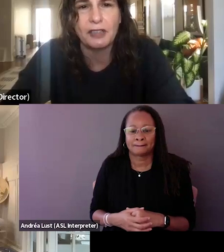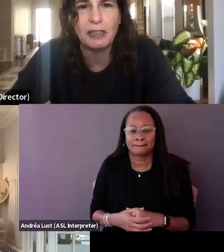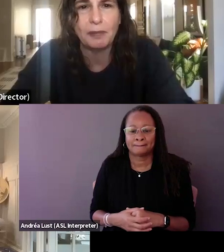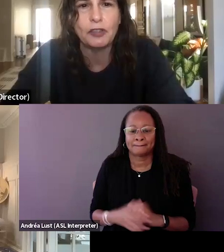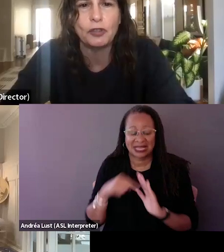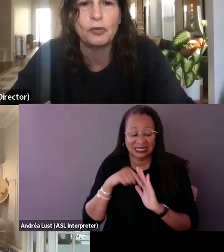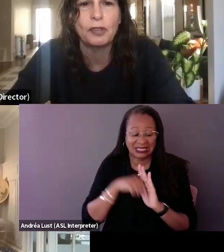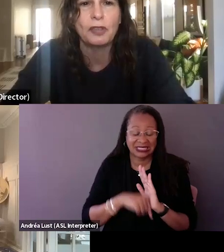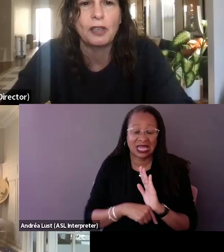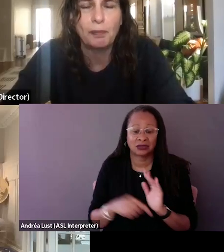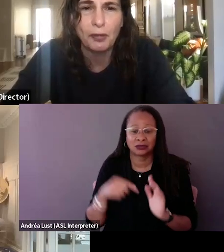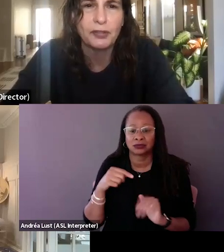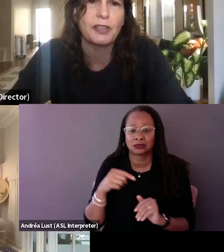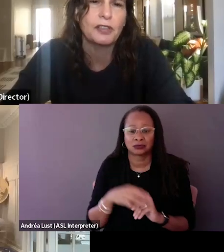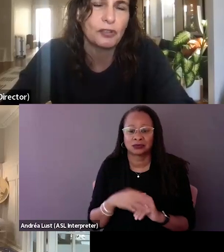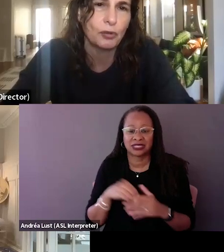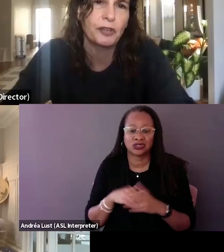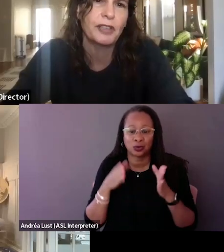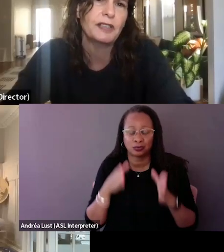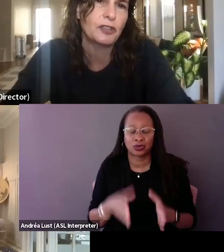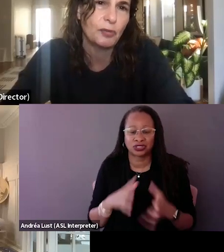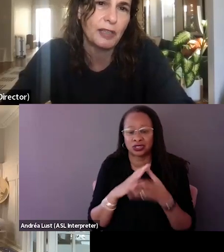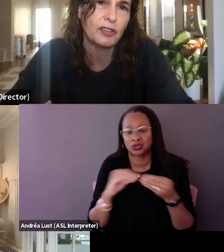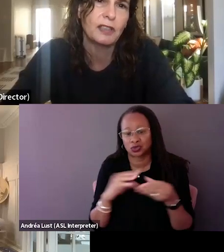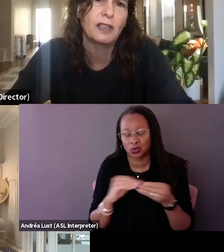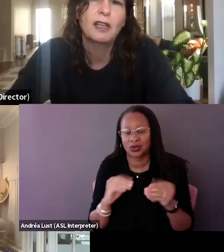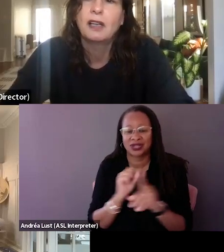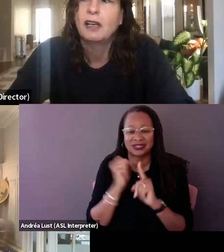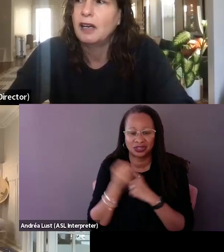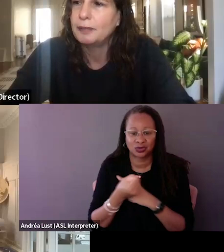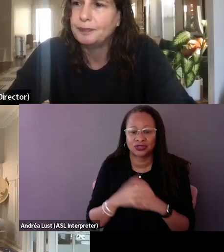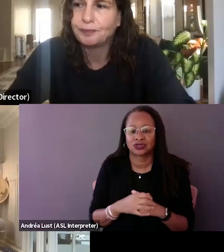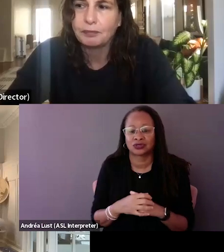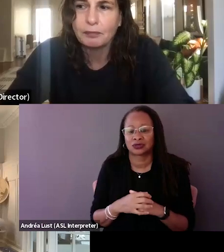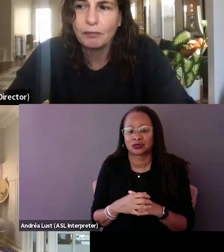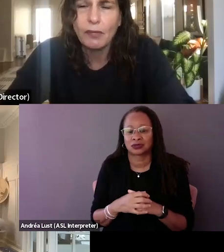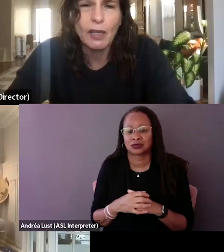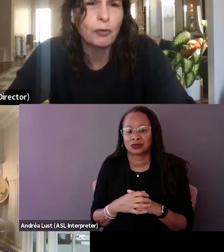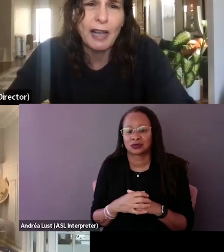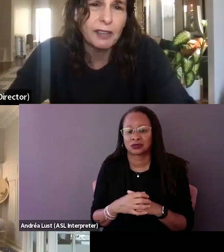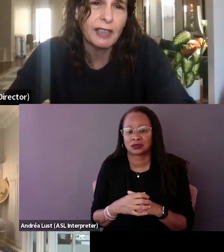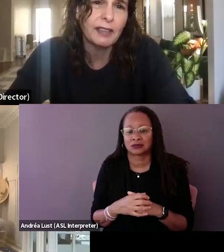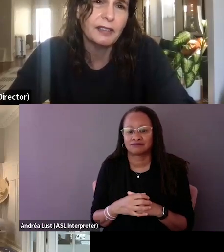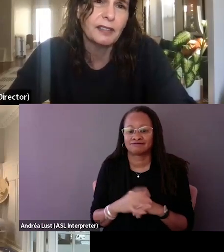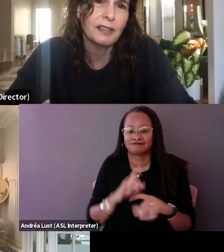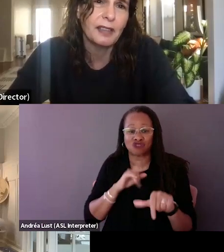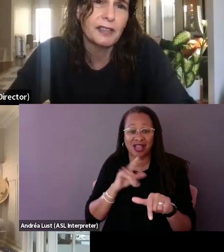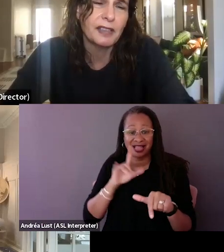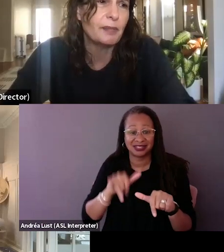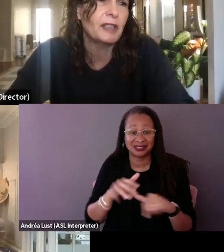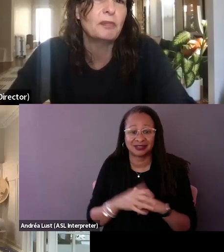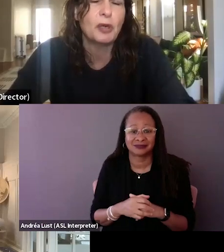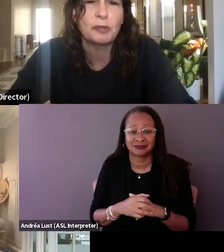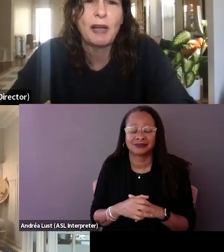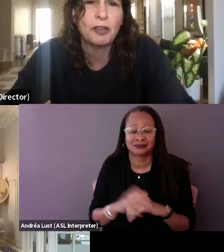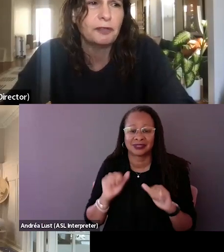digging down deep into a person, a story, a situation, a reality